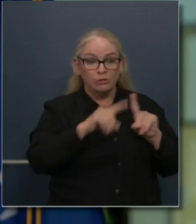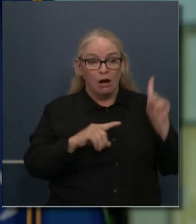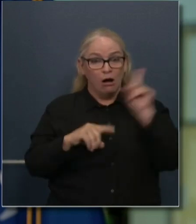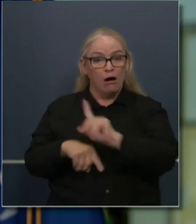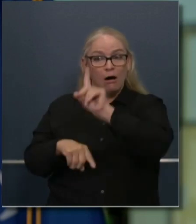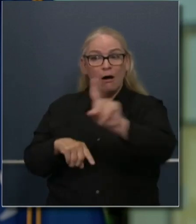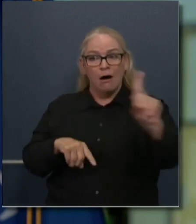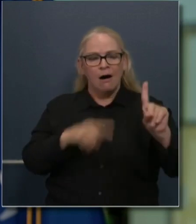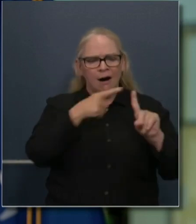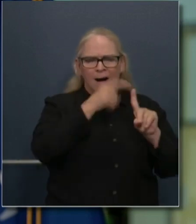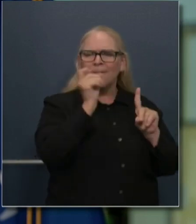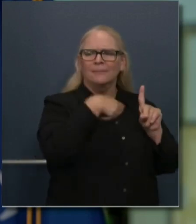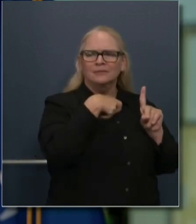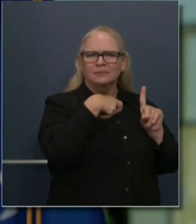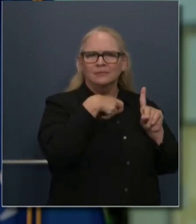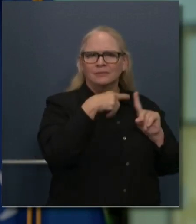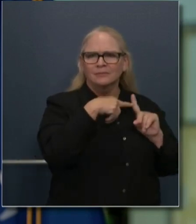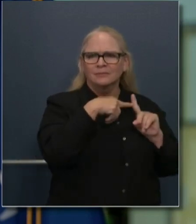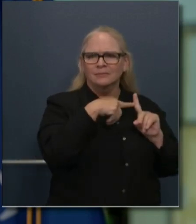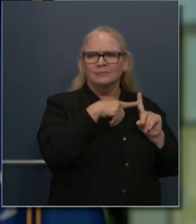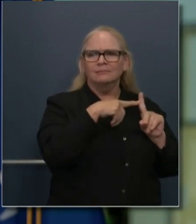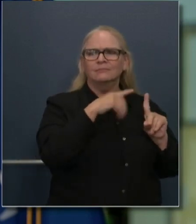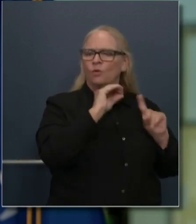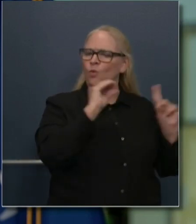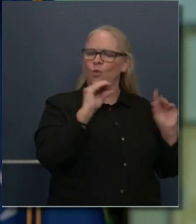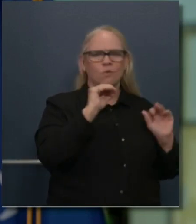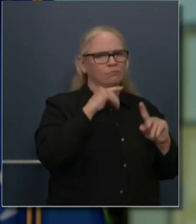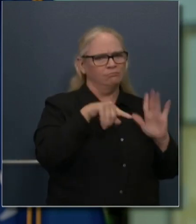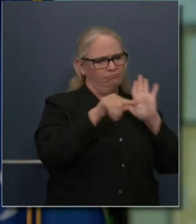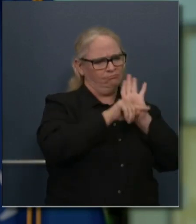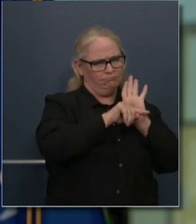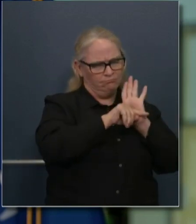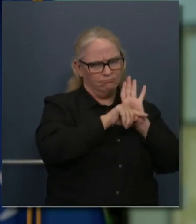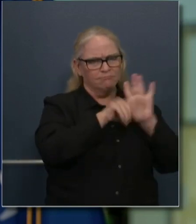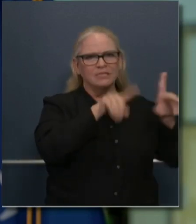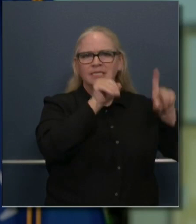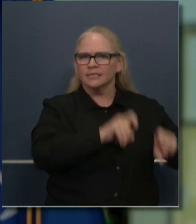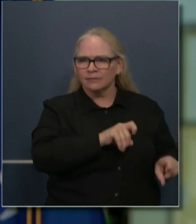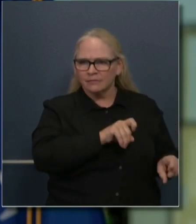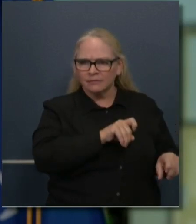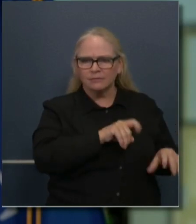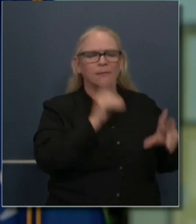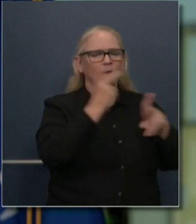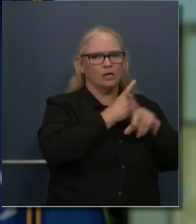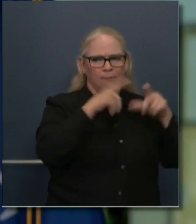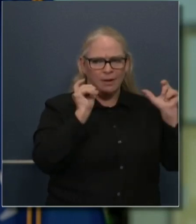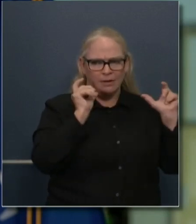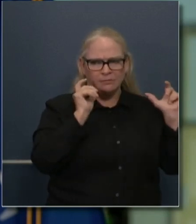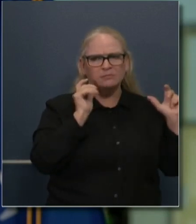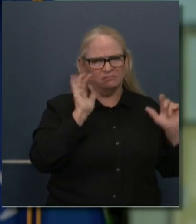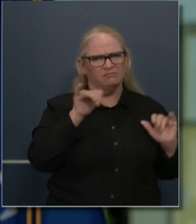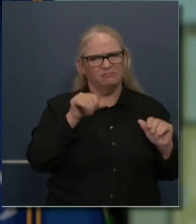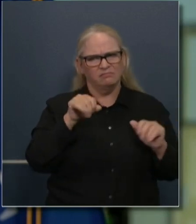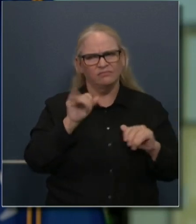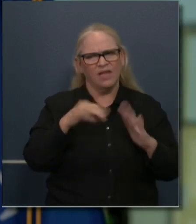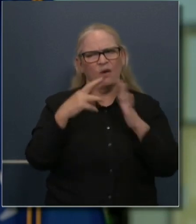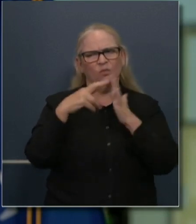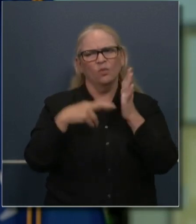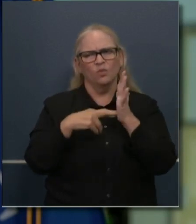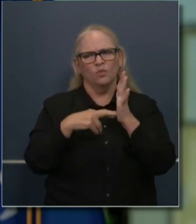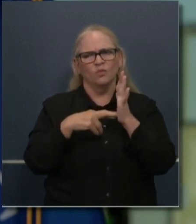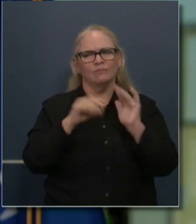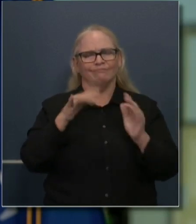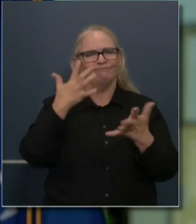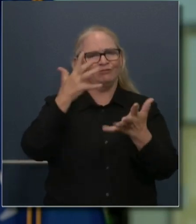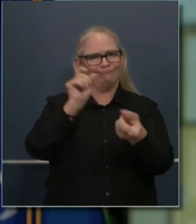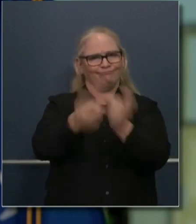that's established within that sector. So that has been changed. It is, forgive me, in the lexicon of government,